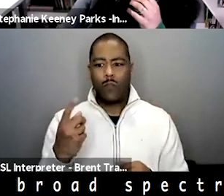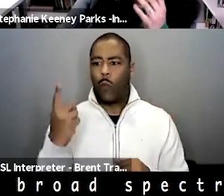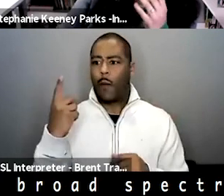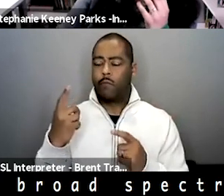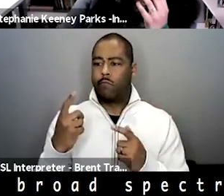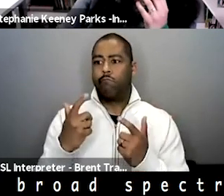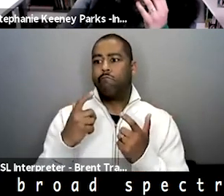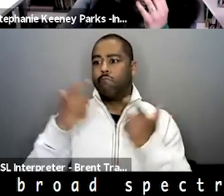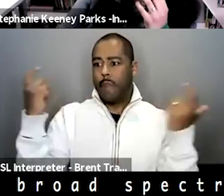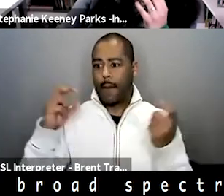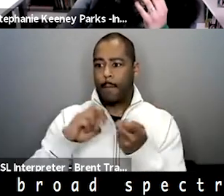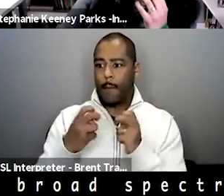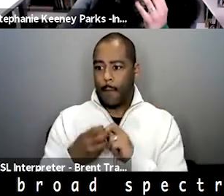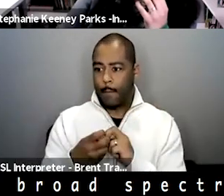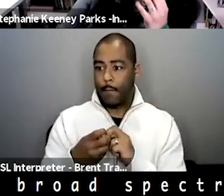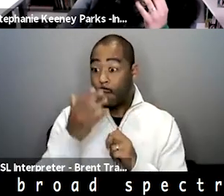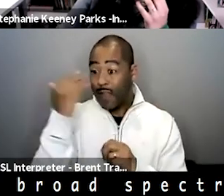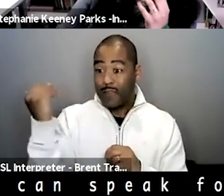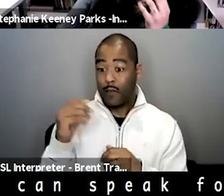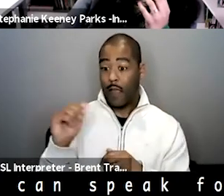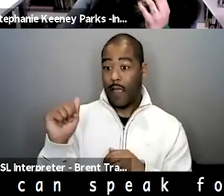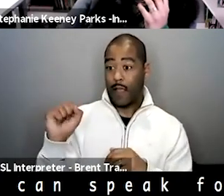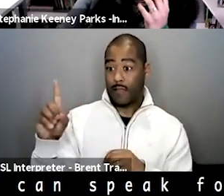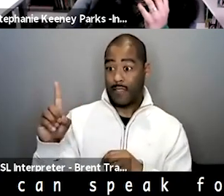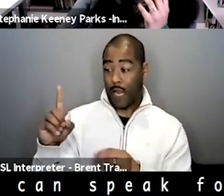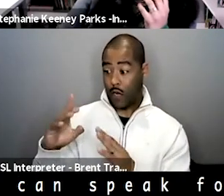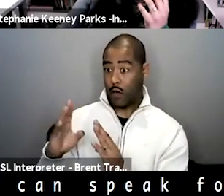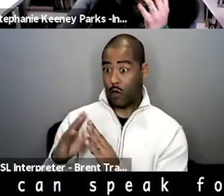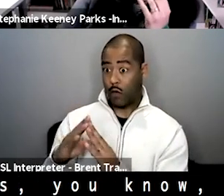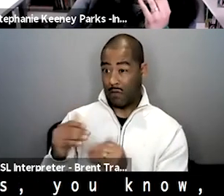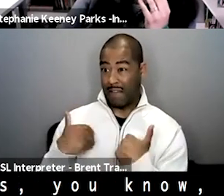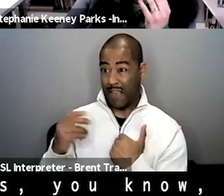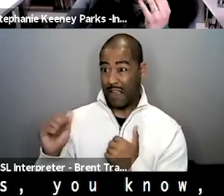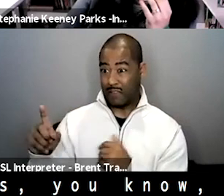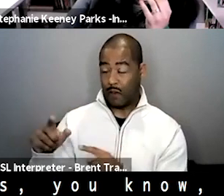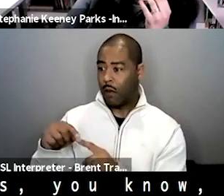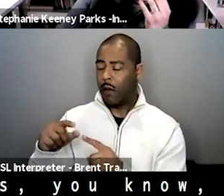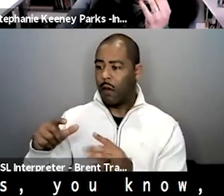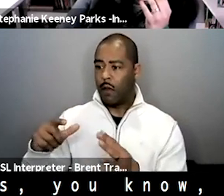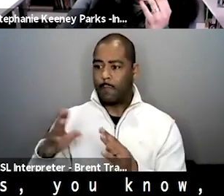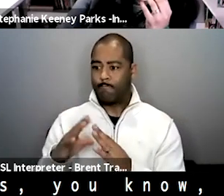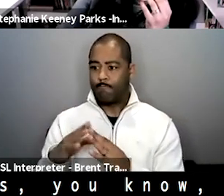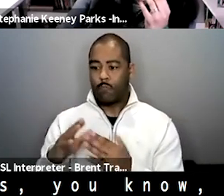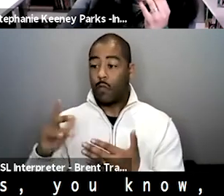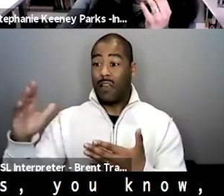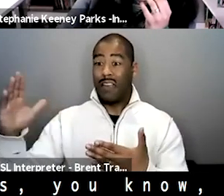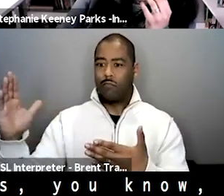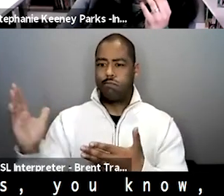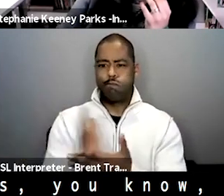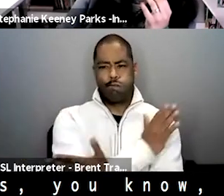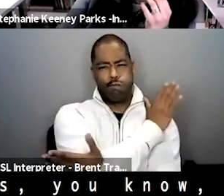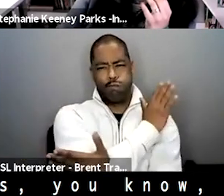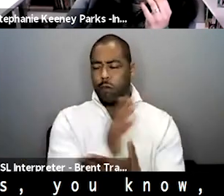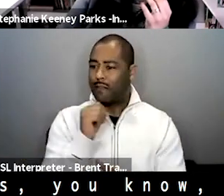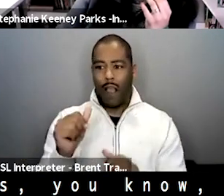now, that there is such a broad spectrum and those who can speak for themselves, you